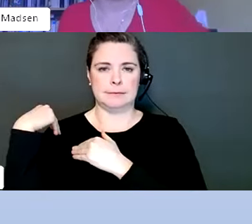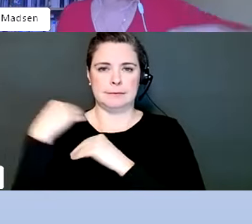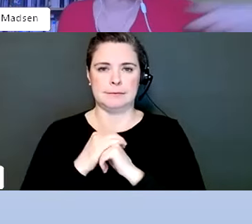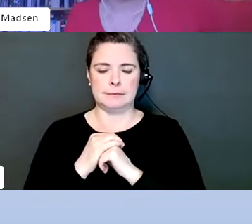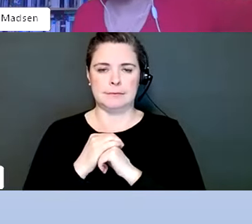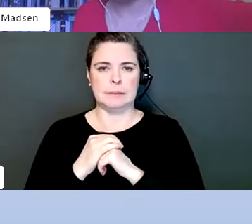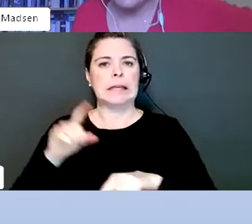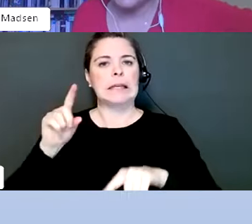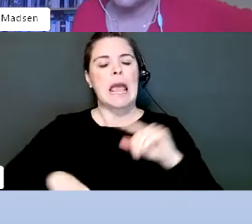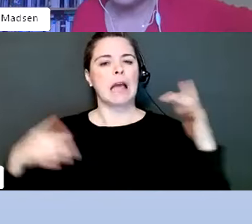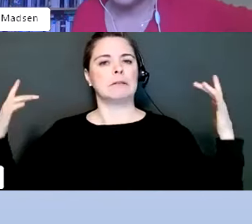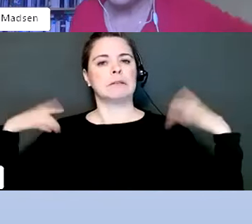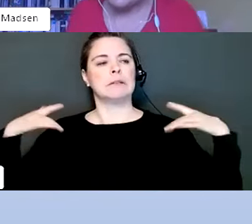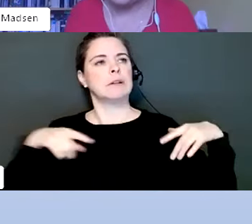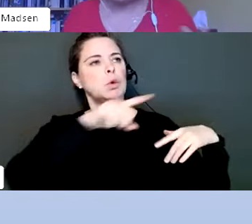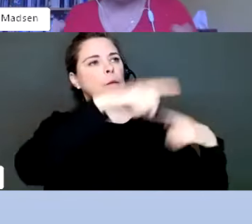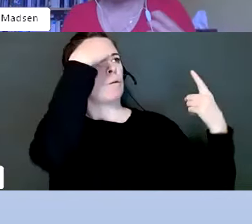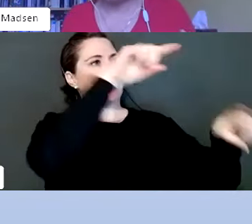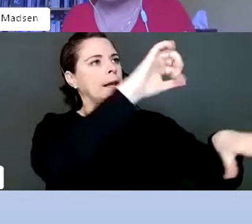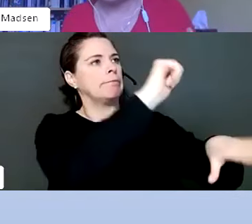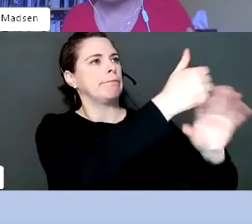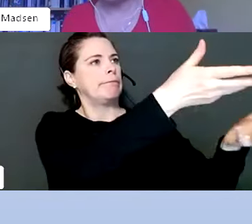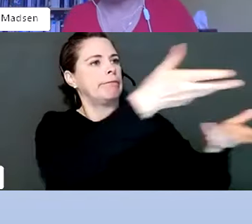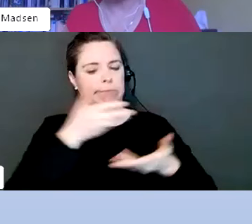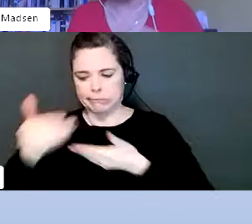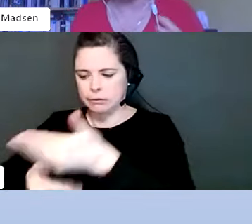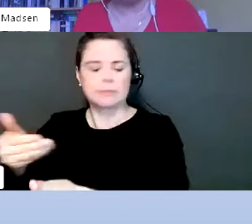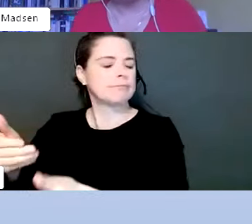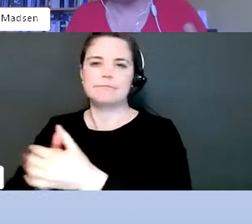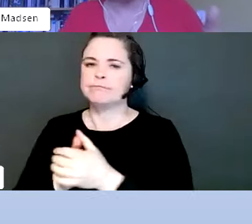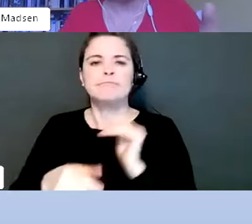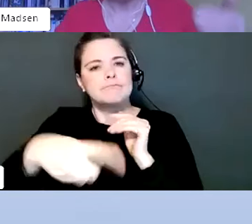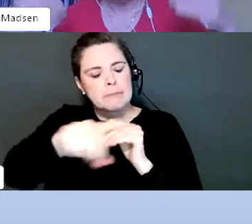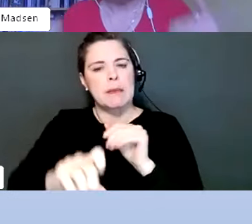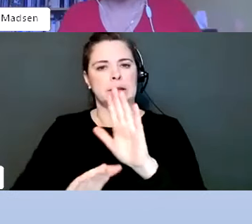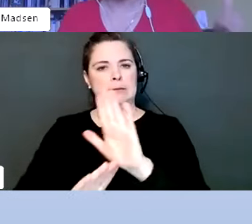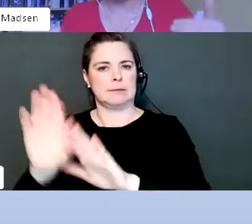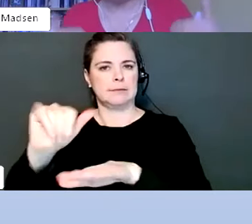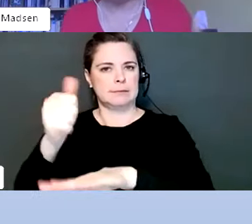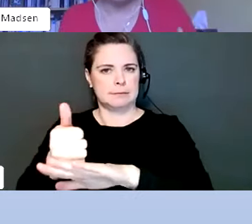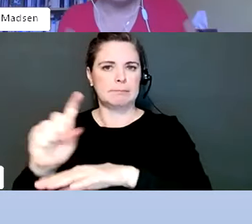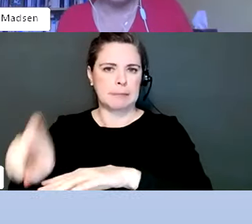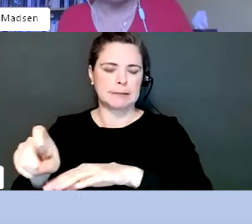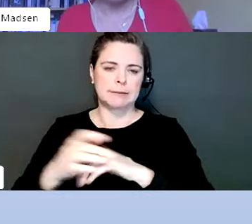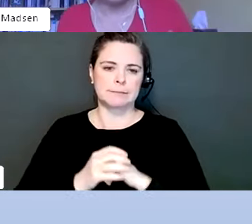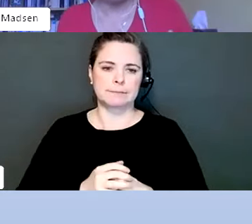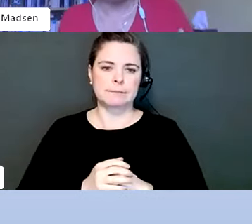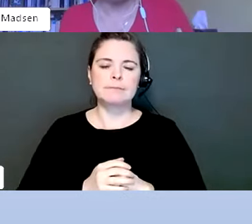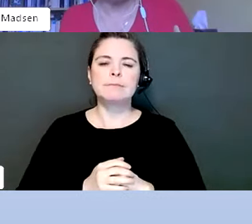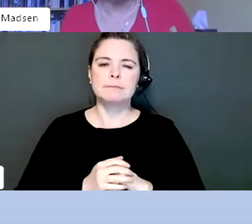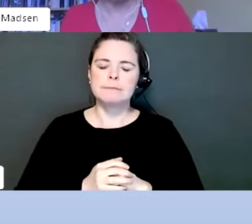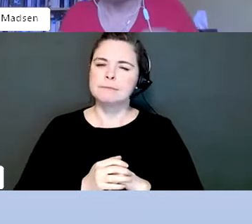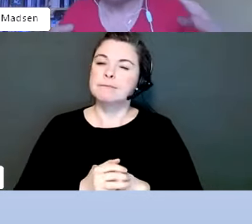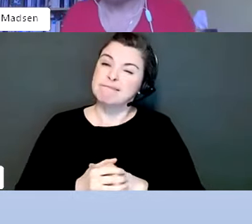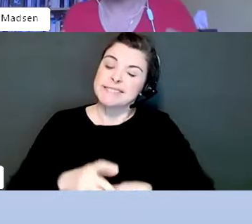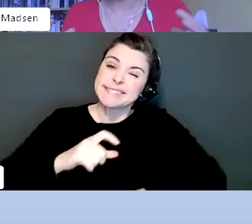policy and procedure and just hands it over. It takes a long time to go through this, and we're finding that during this policy and procedure development